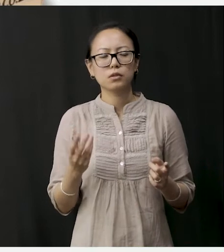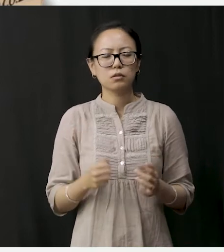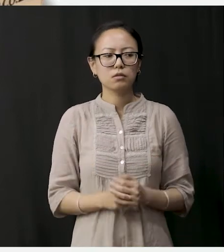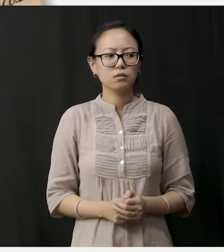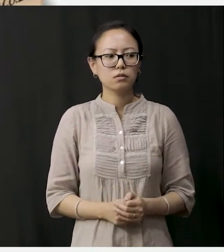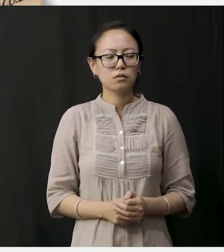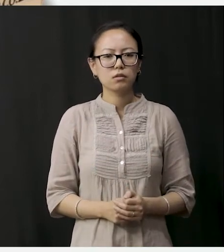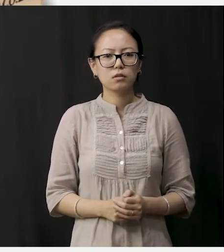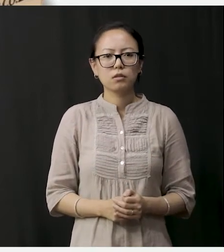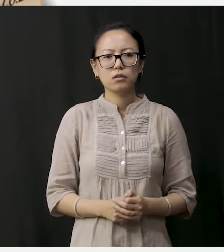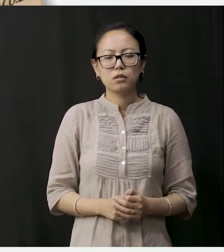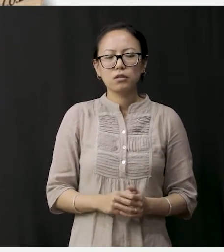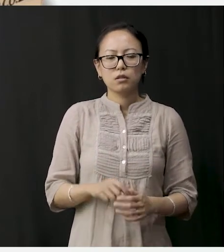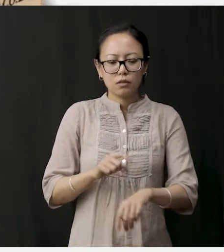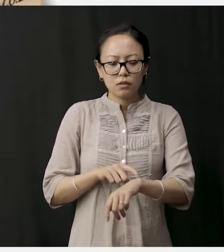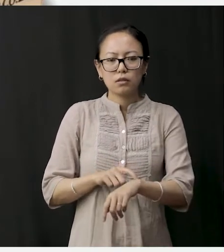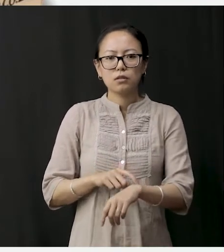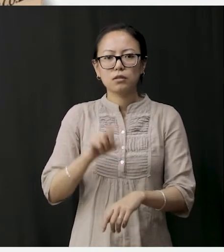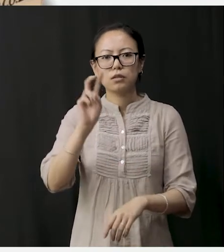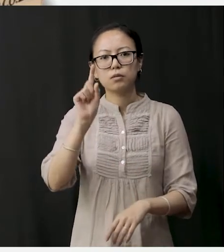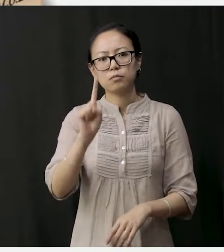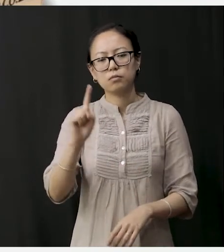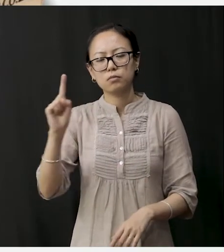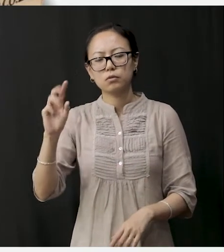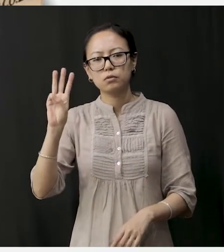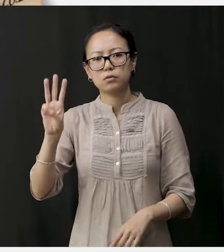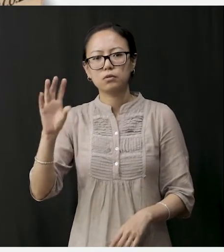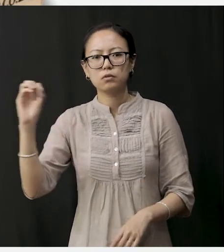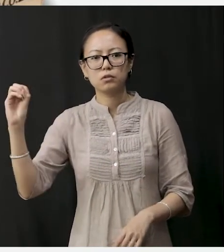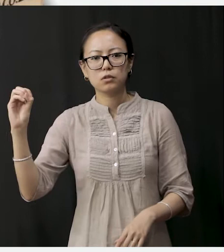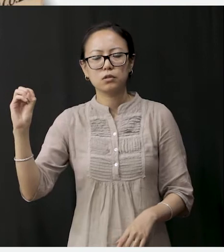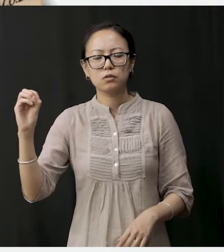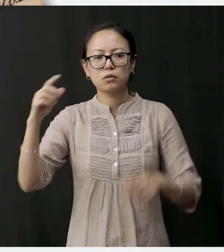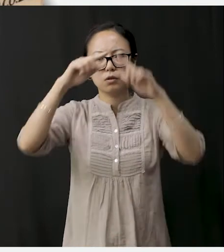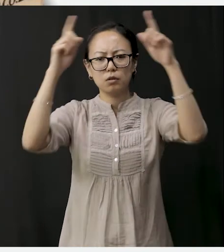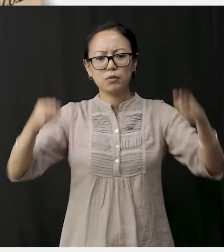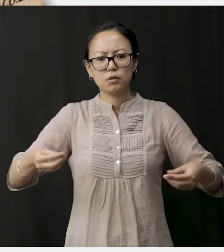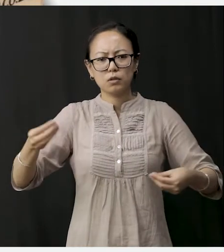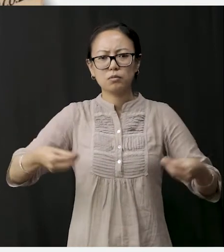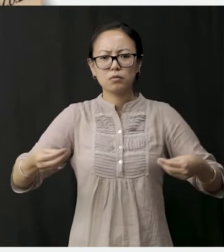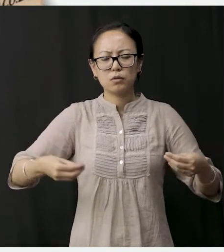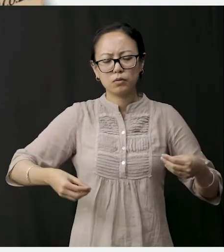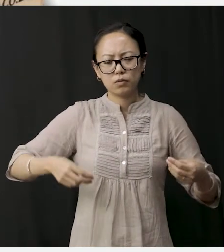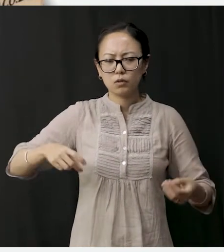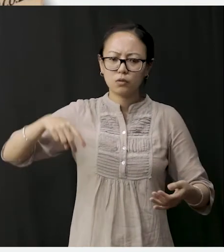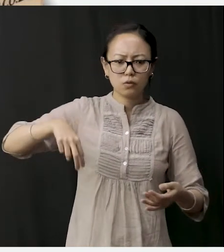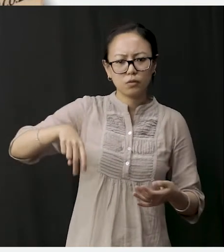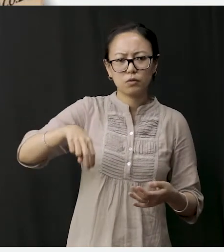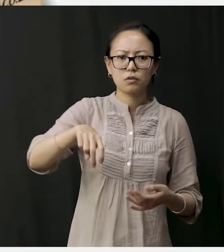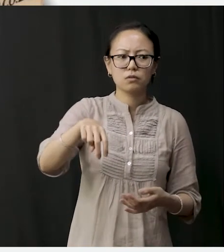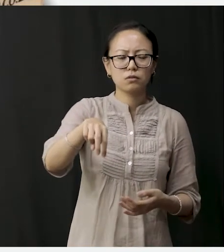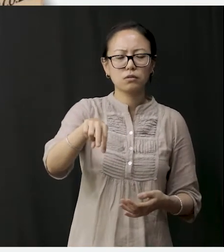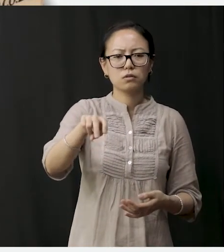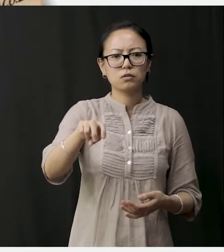Next, at 11:30, okay, and he was still crossing the market area, all right, he saw one man and he was carrying